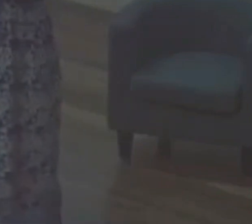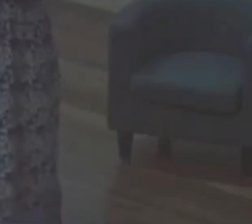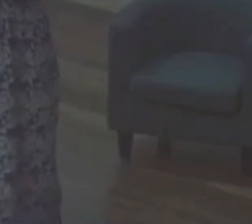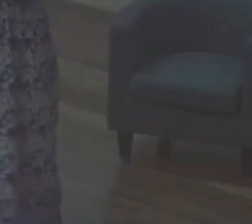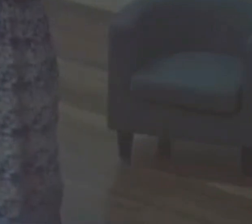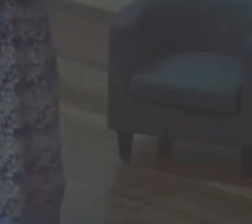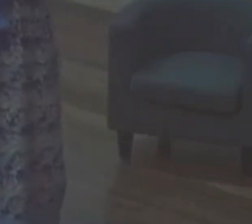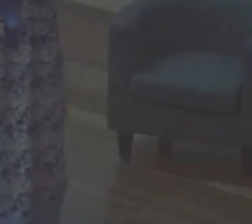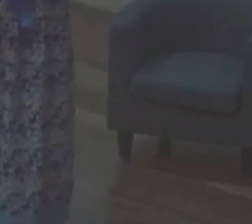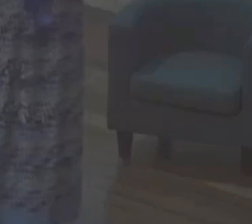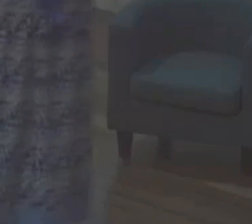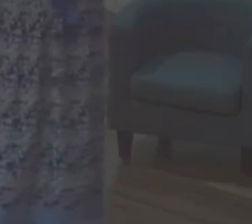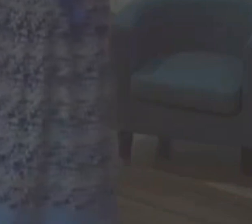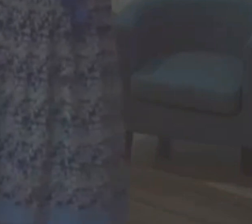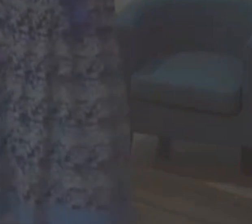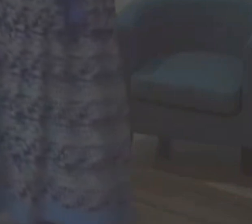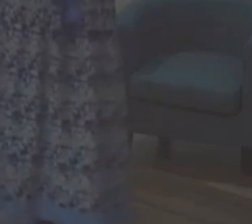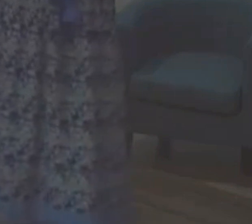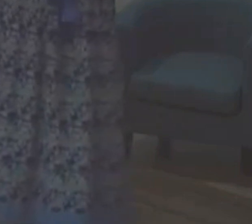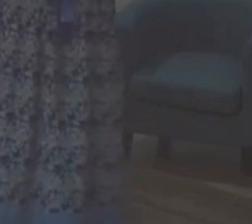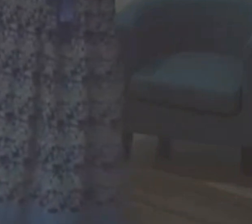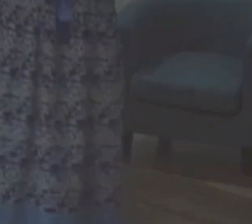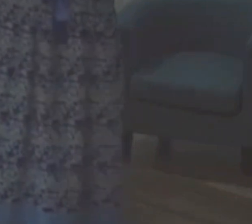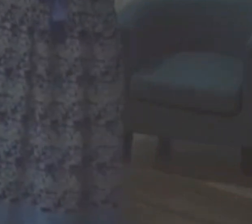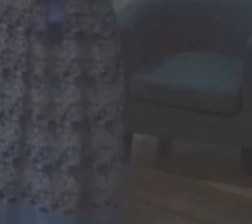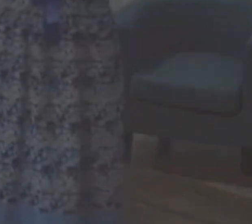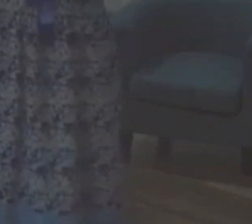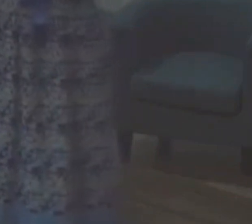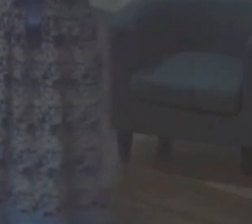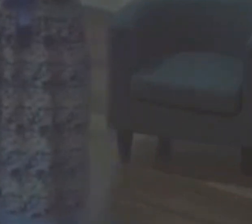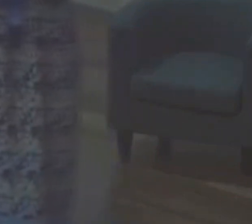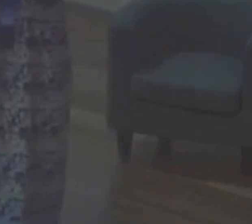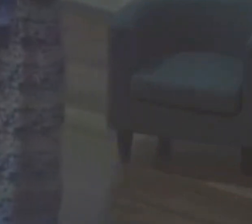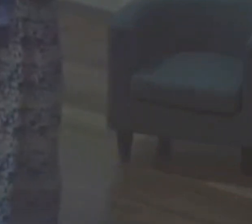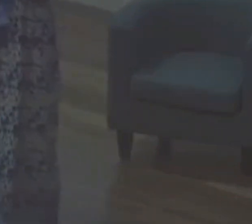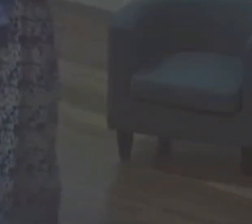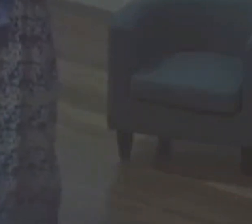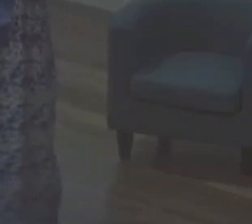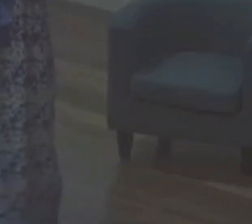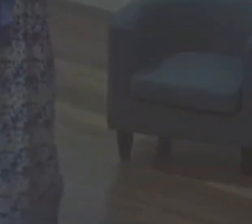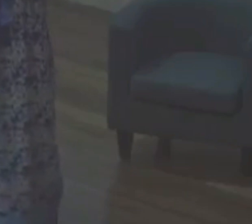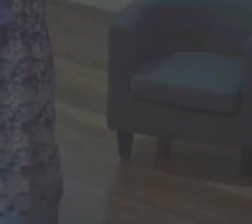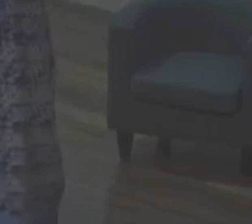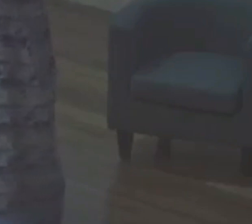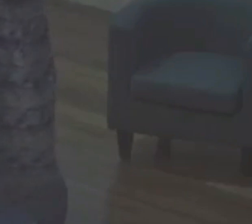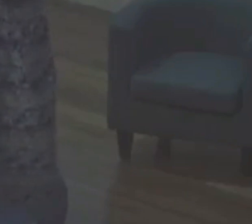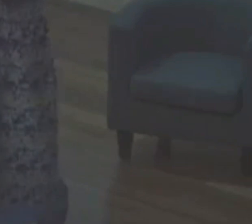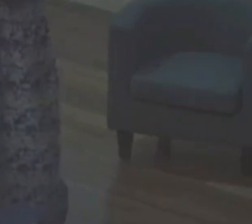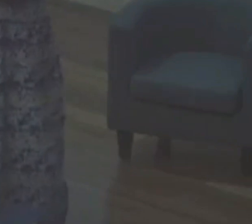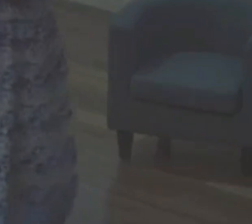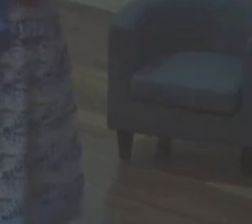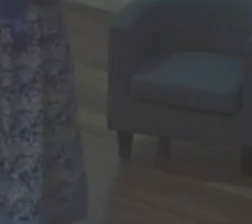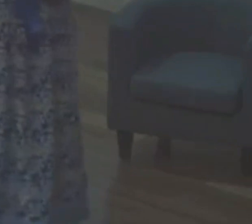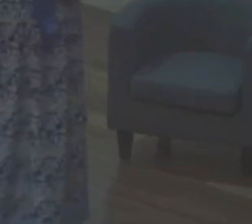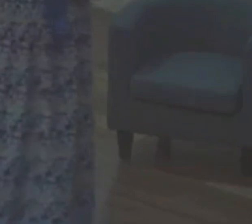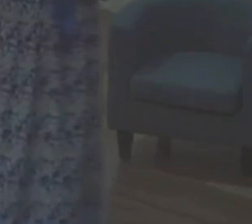but increasingly emotionally disconnected world. So we have these relationships, but how real are they? How many friends do you have on